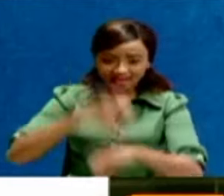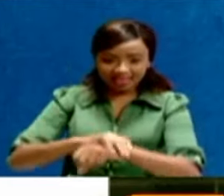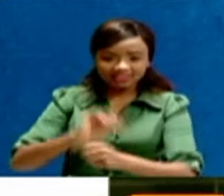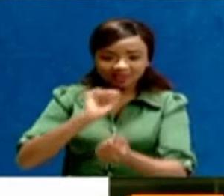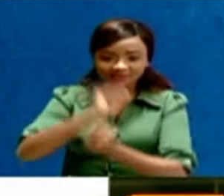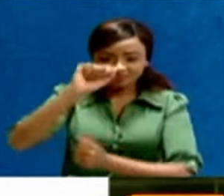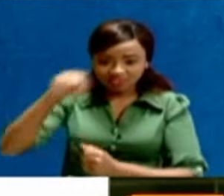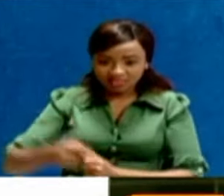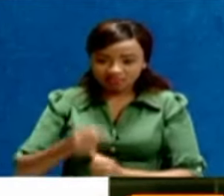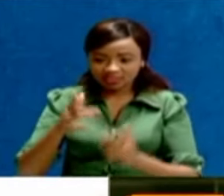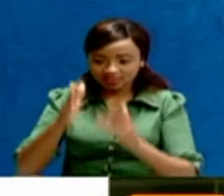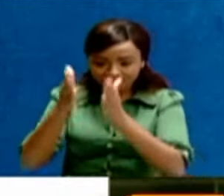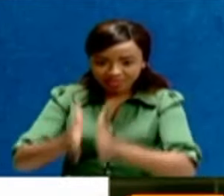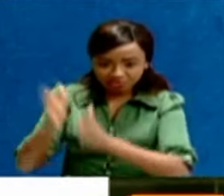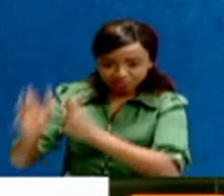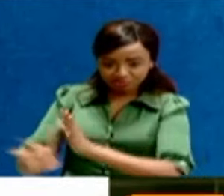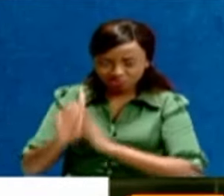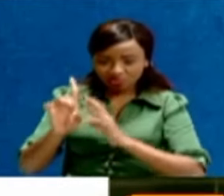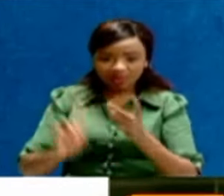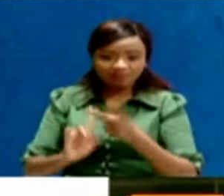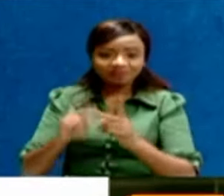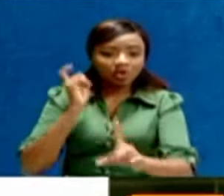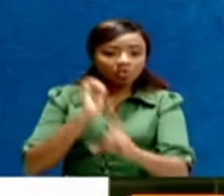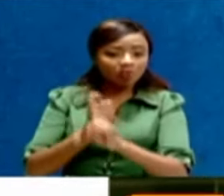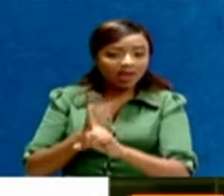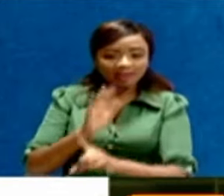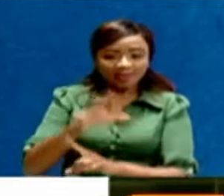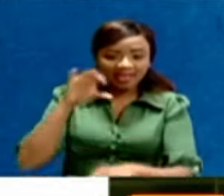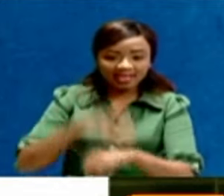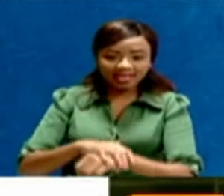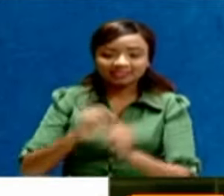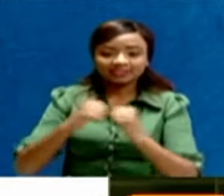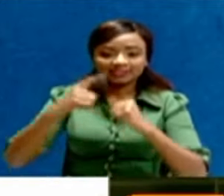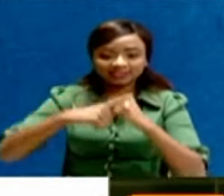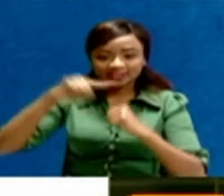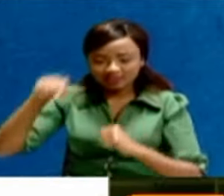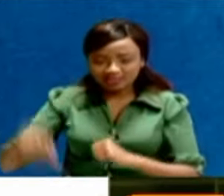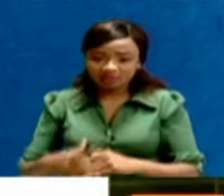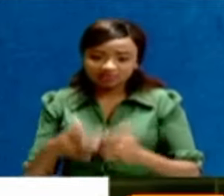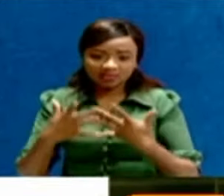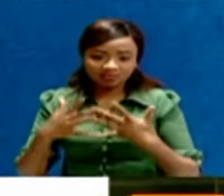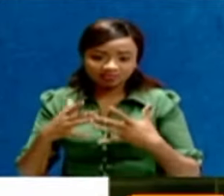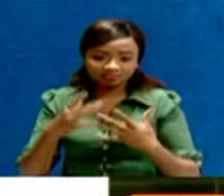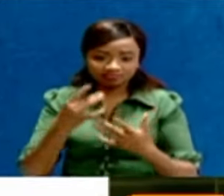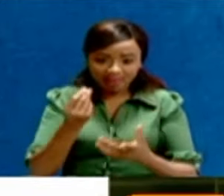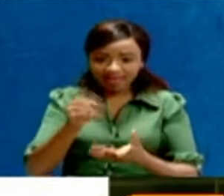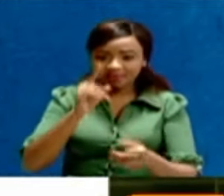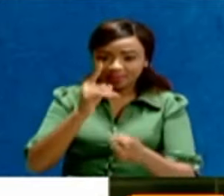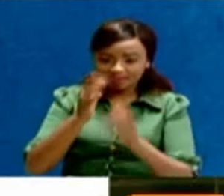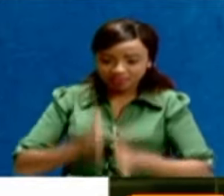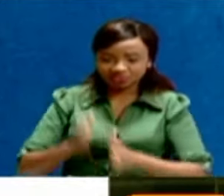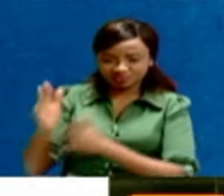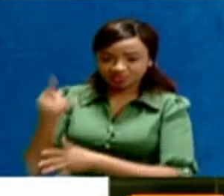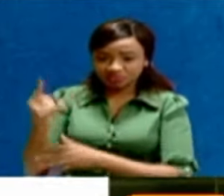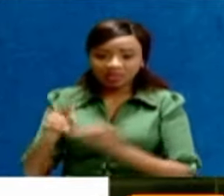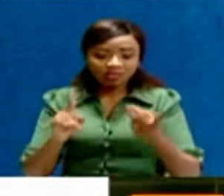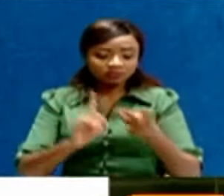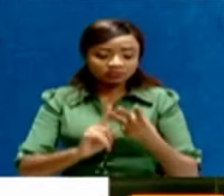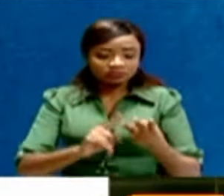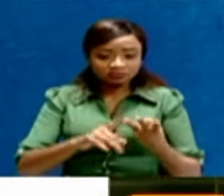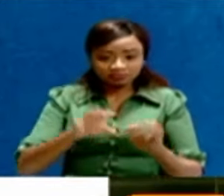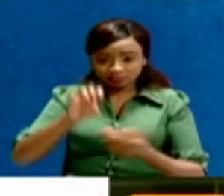person. Places like Kwale, they still get about 16,000 shillings per person. Places like